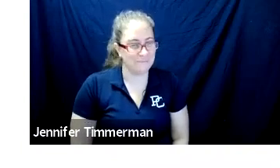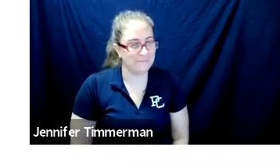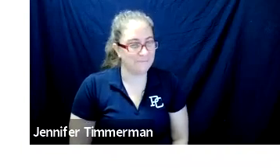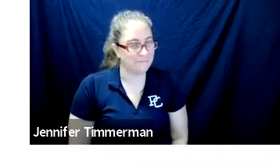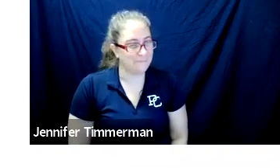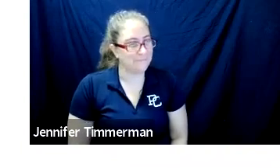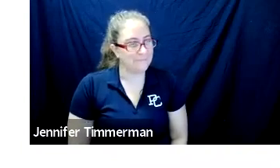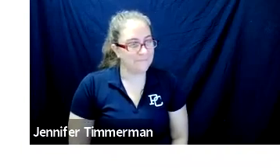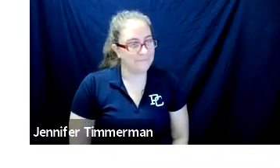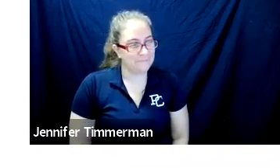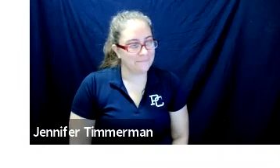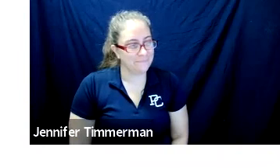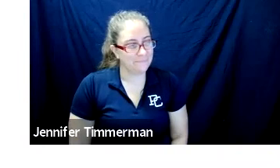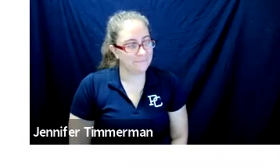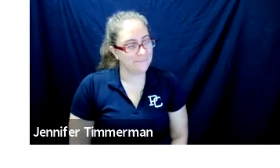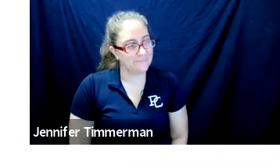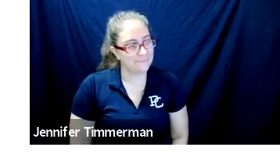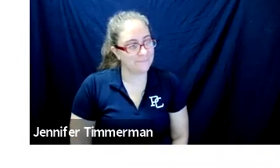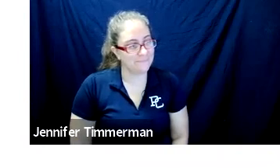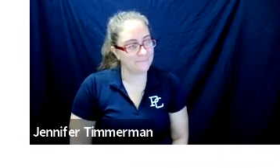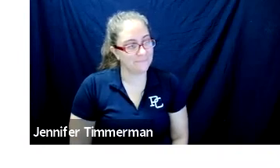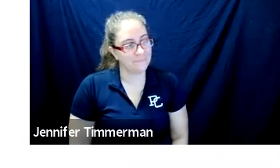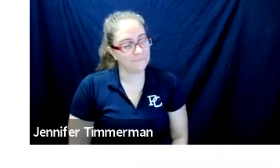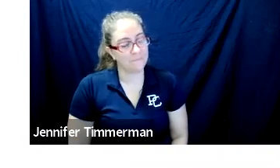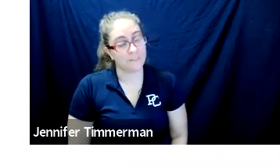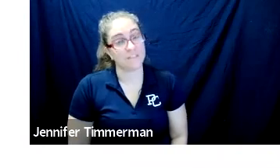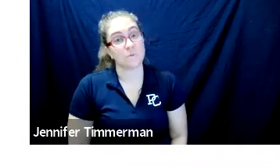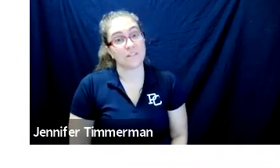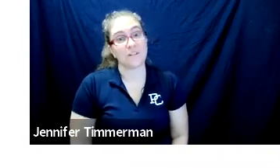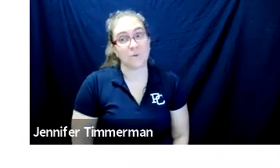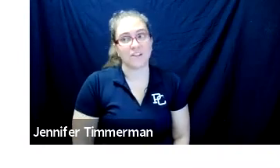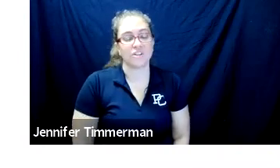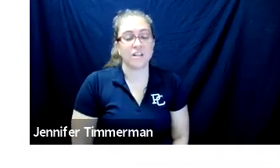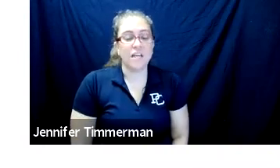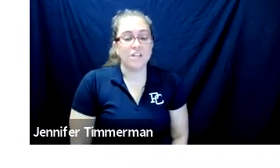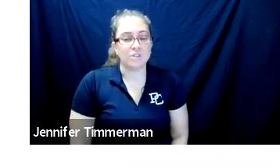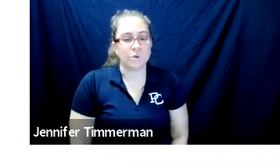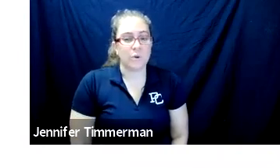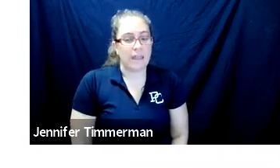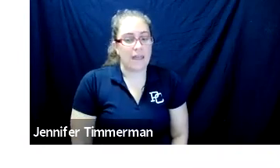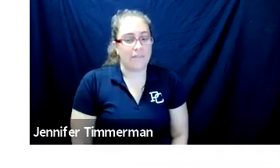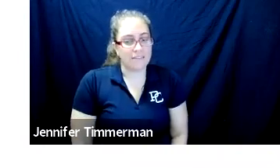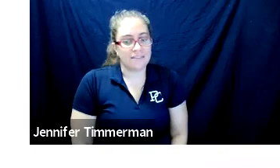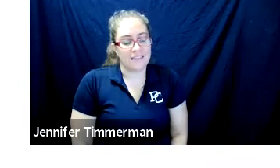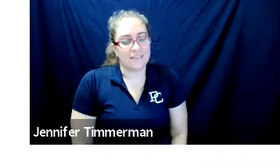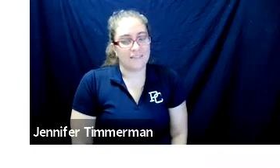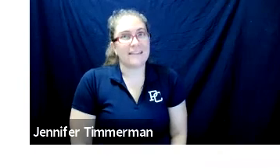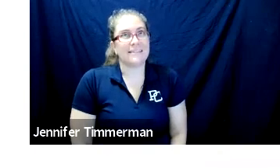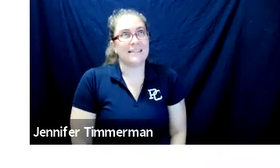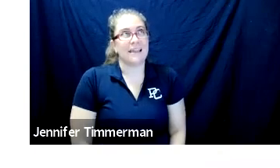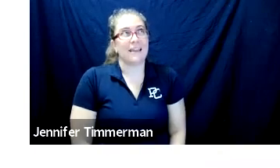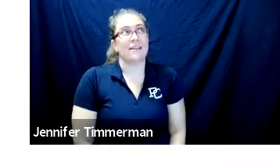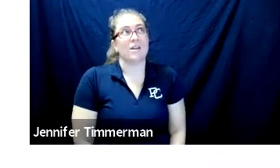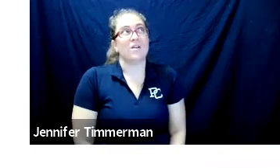fun. How long would it take to become fluent, do you think? That's a really good question. So that